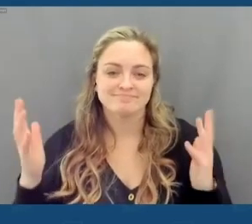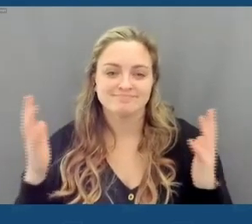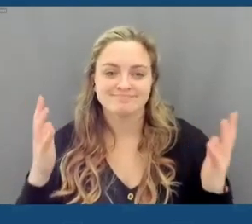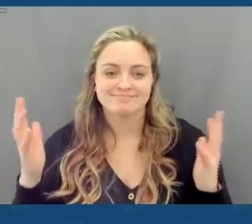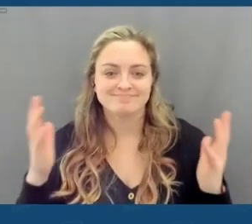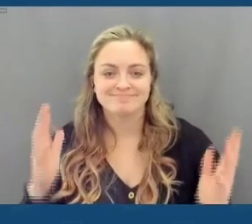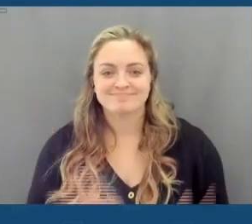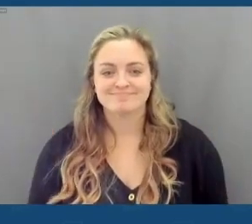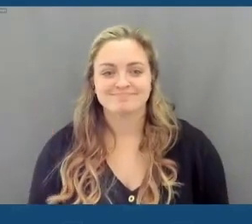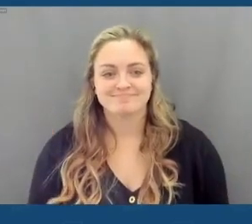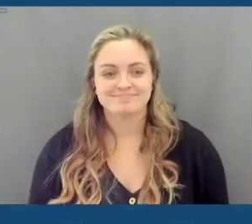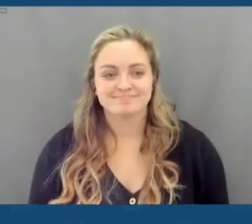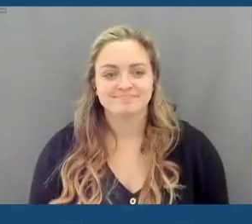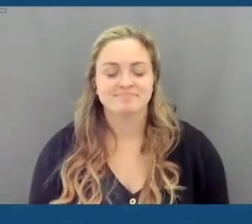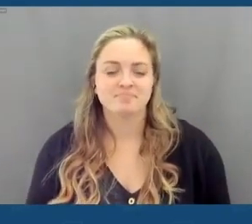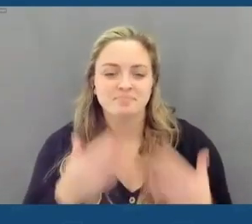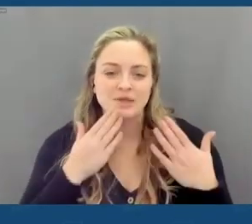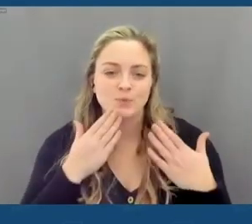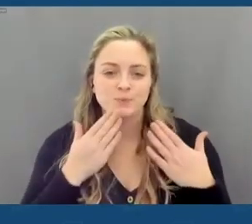Thank you, Jen. Thank you.